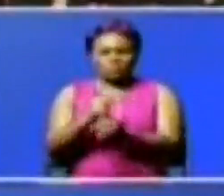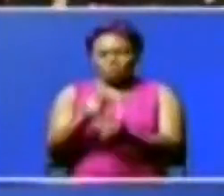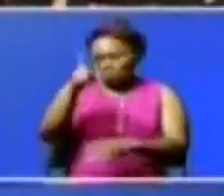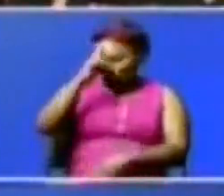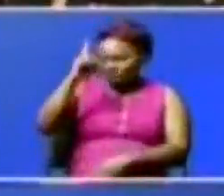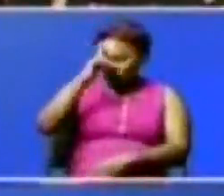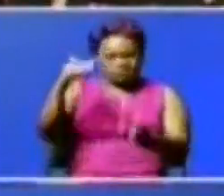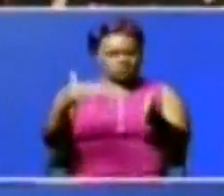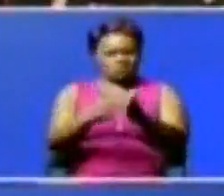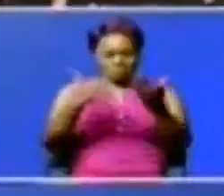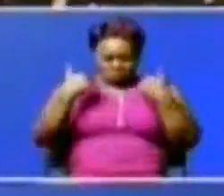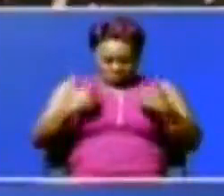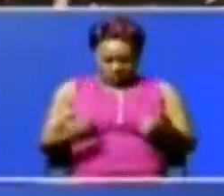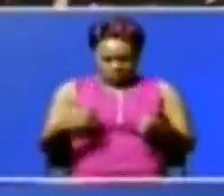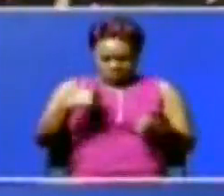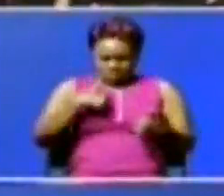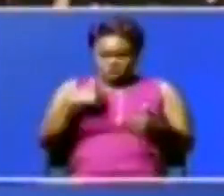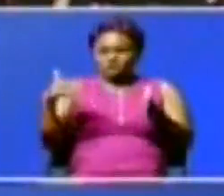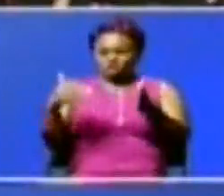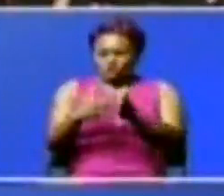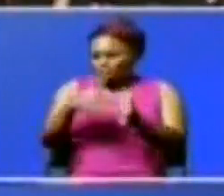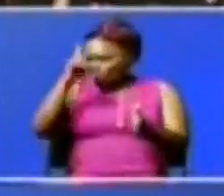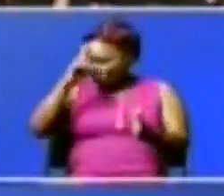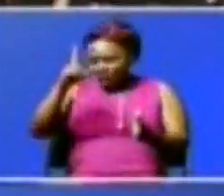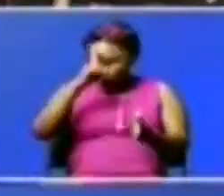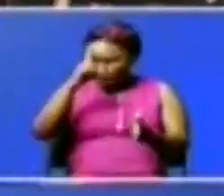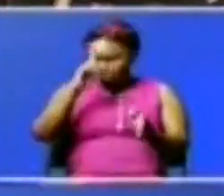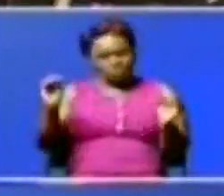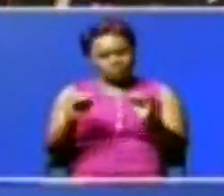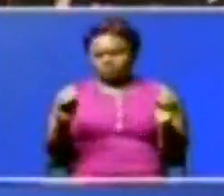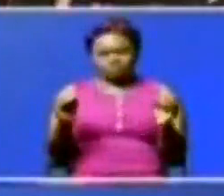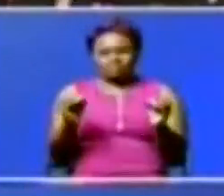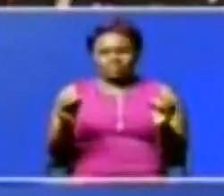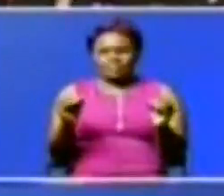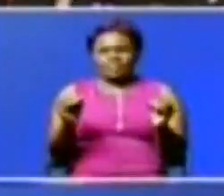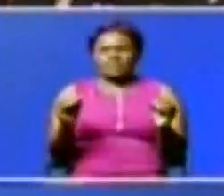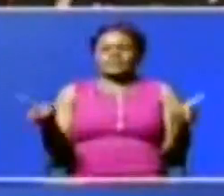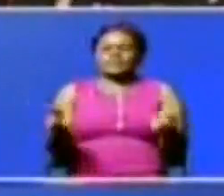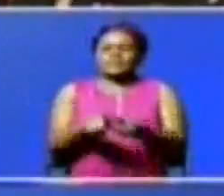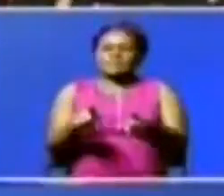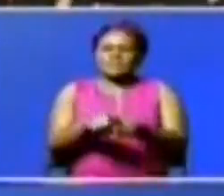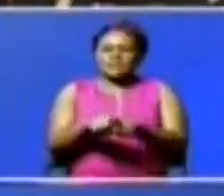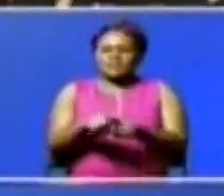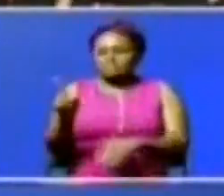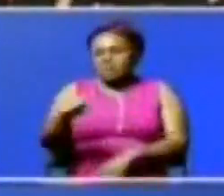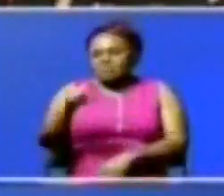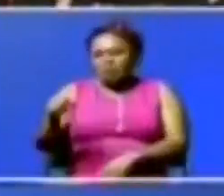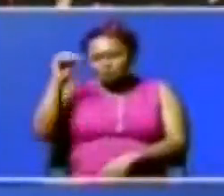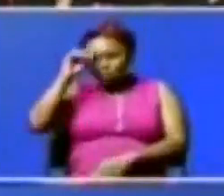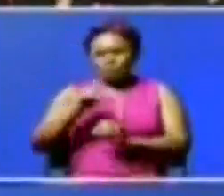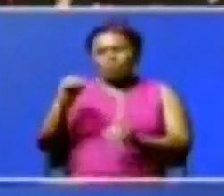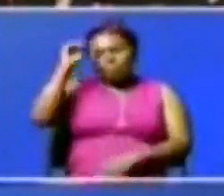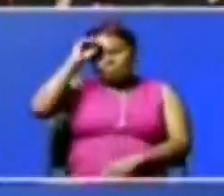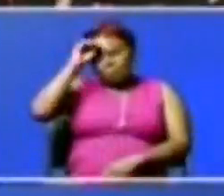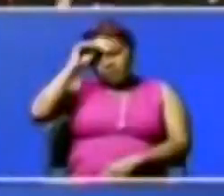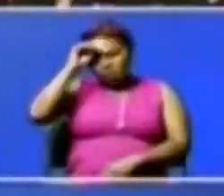I mean, as a person, I cannot stand here and not say people should not speculate. We can also not fault perception, because perception